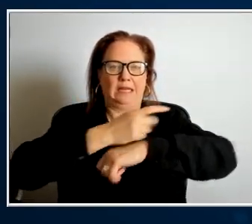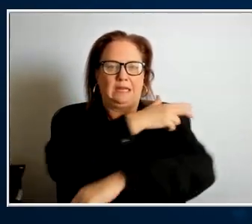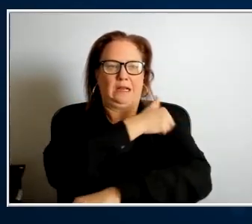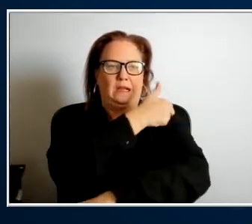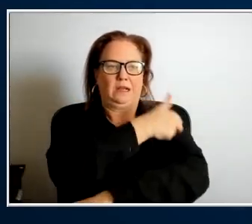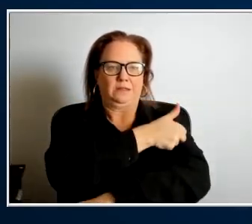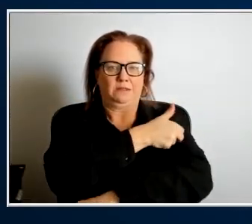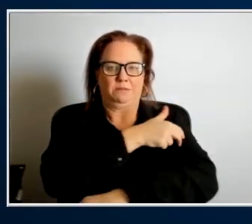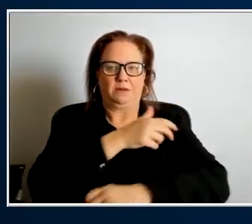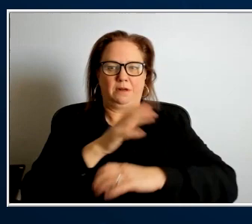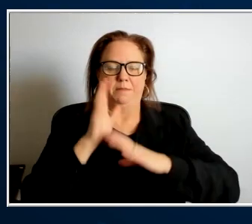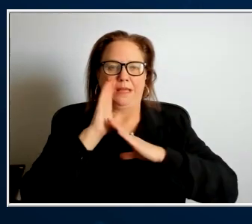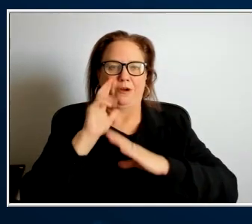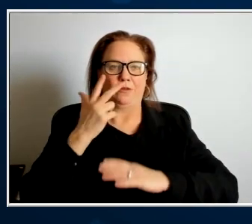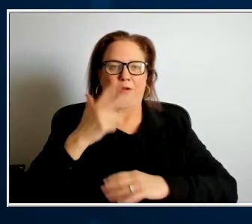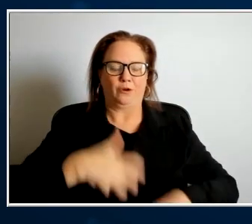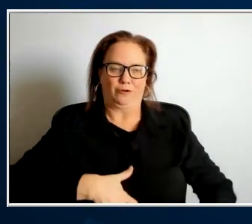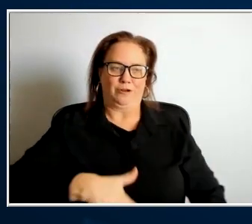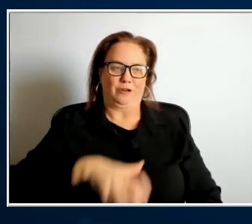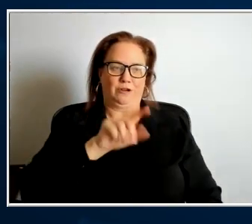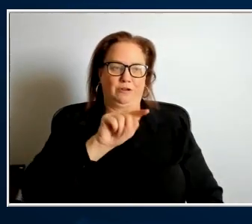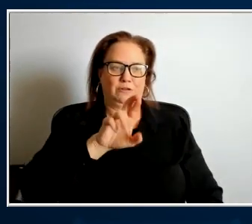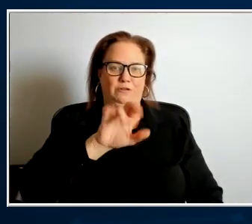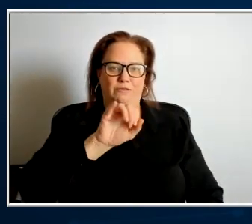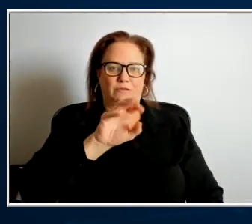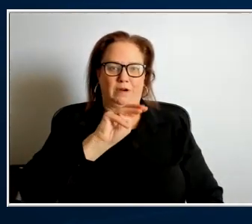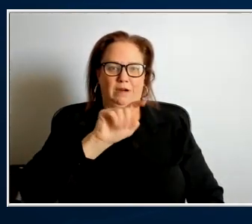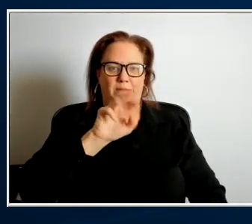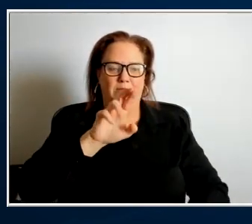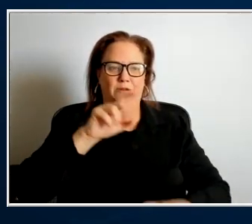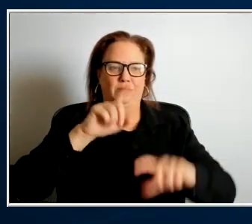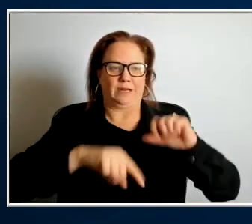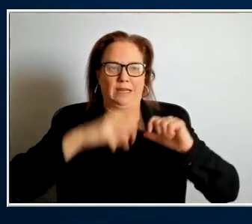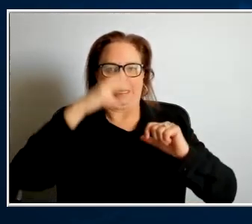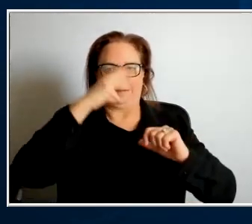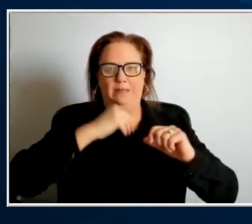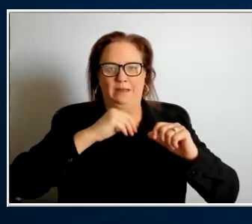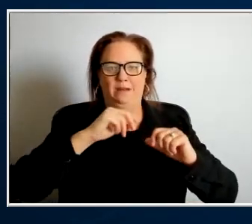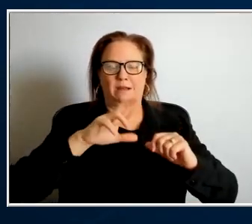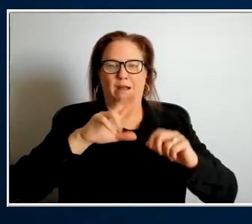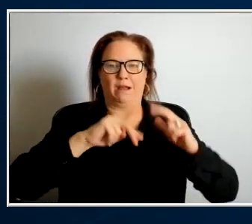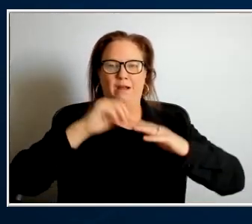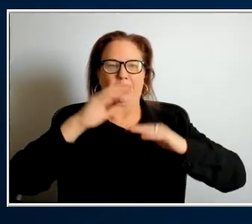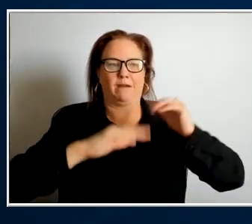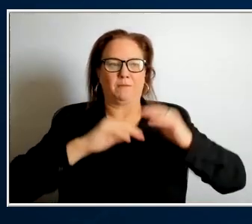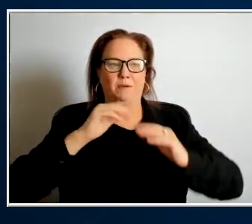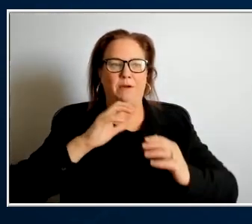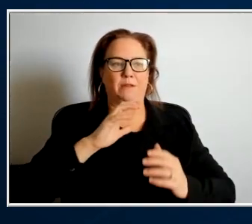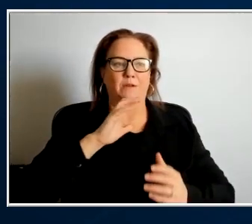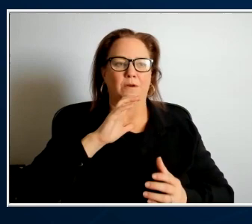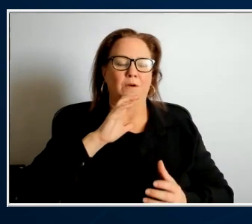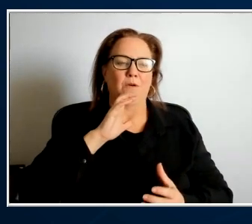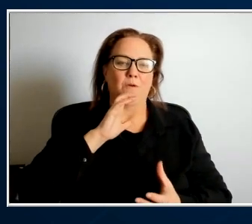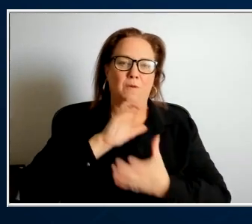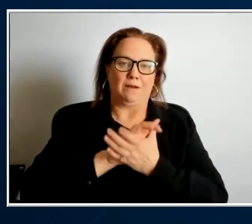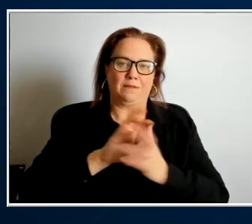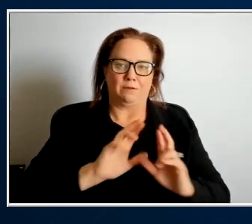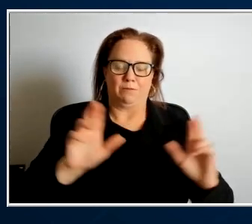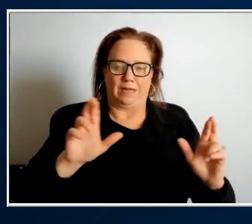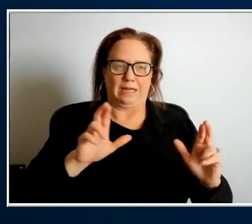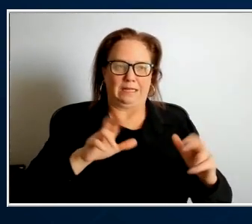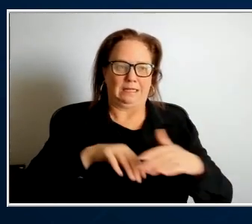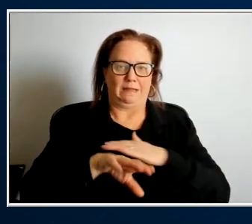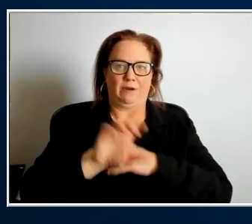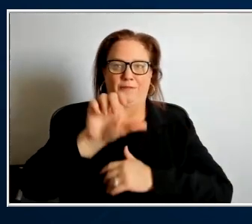third trimester. Husbands can complain about sleeping on an uncomfortable bed while their wife is in delivery, but she did it for